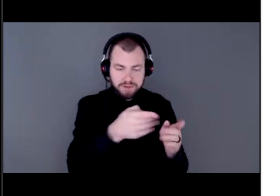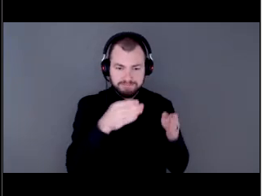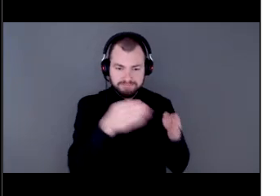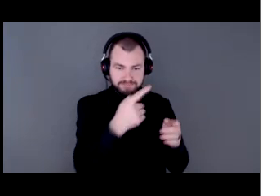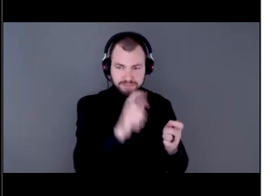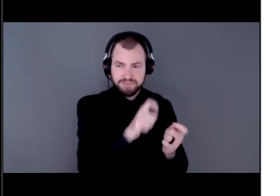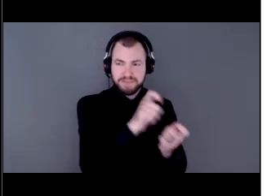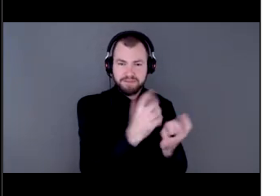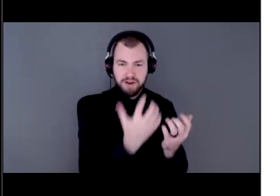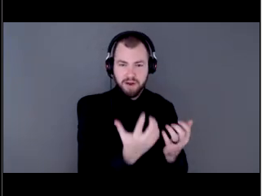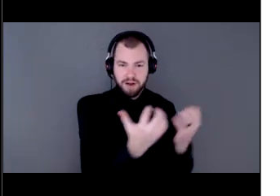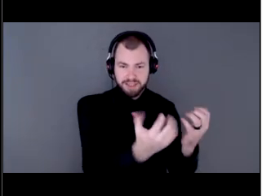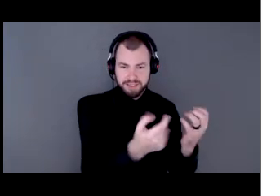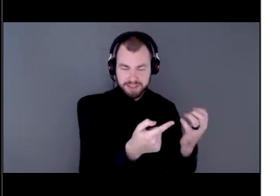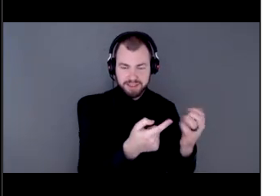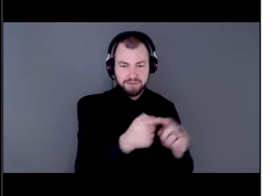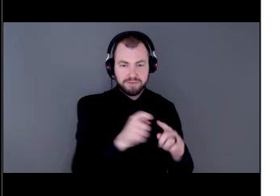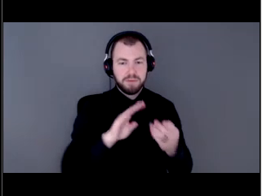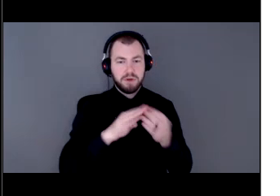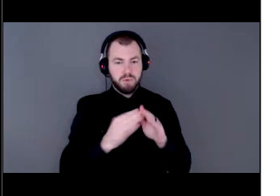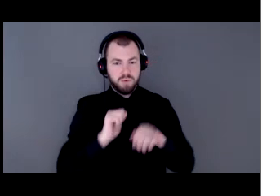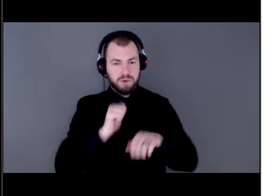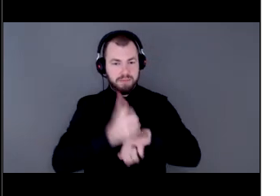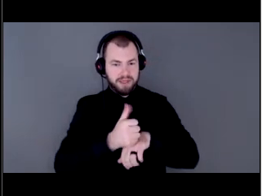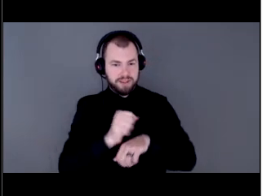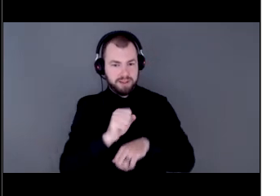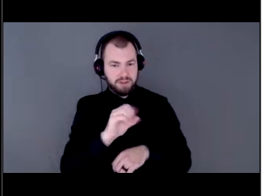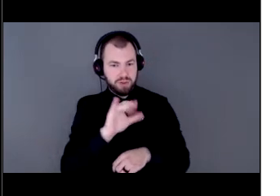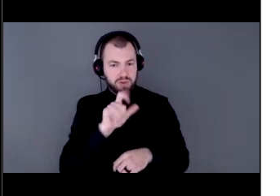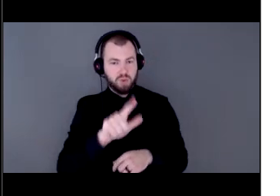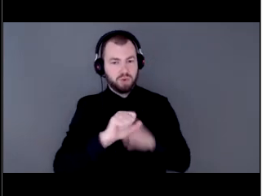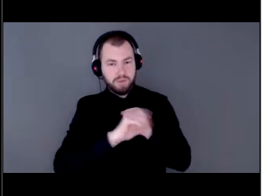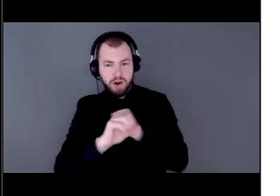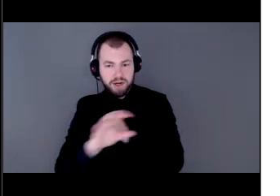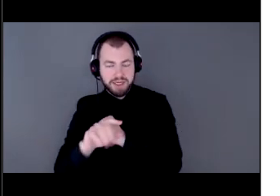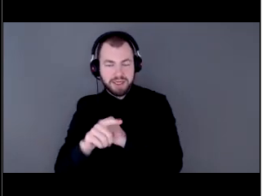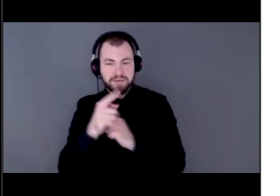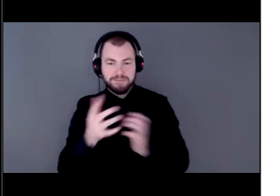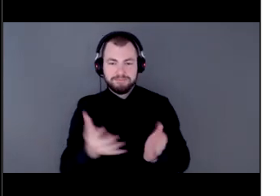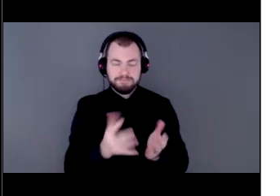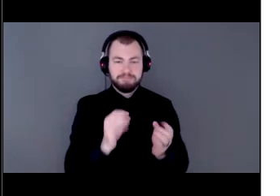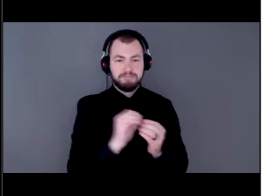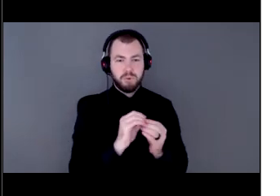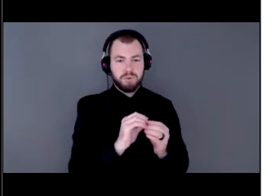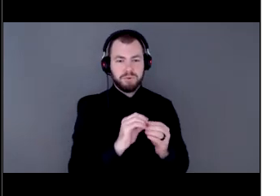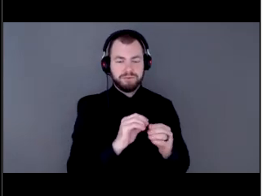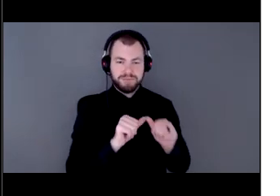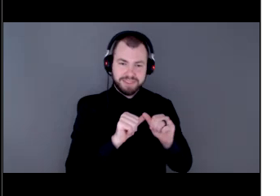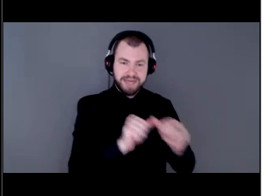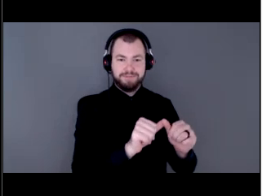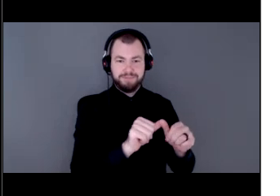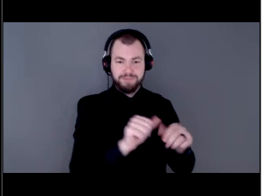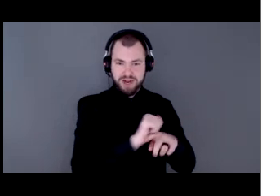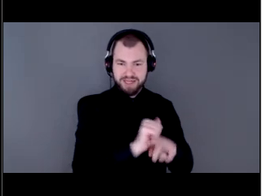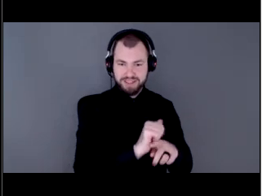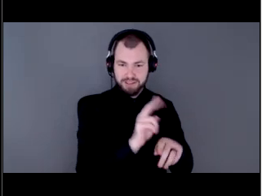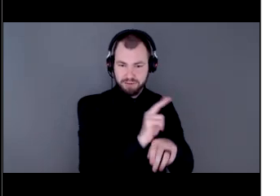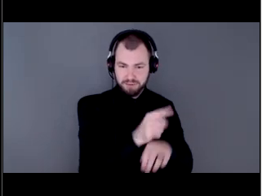through community-based social marketing to promote more use of sustainable practices. And we also have,